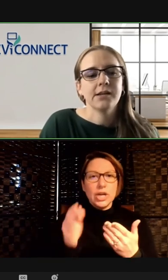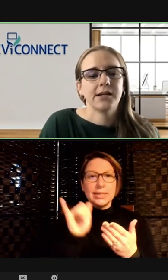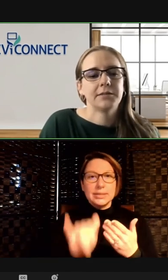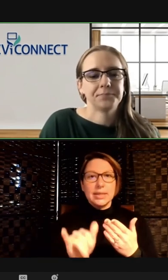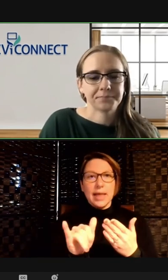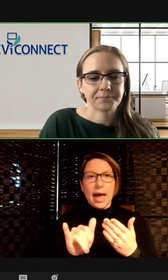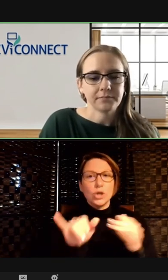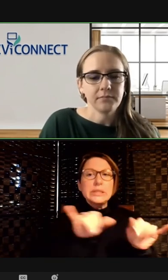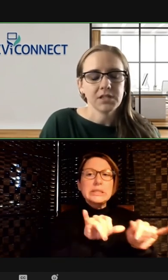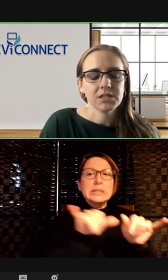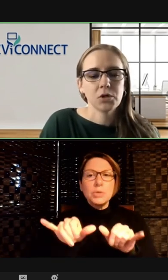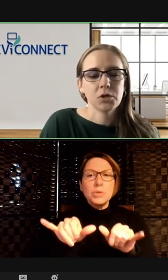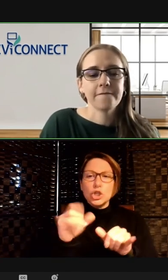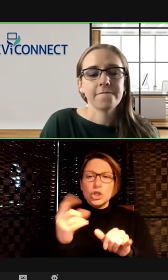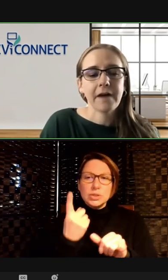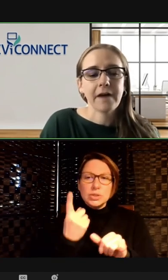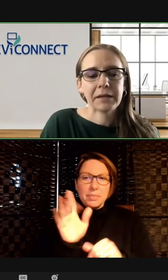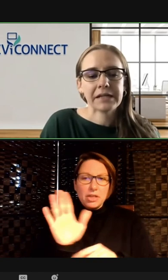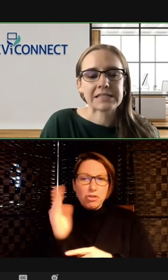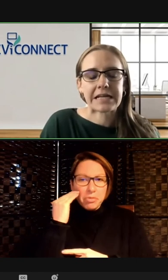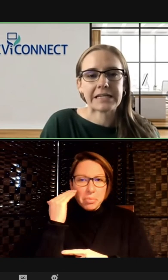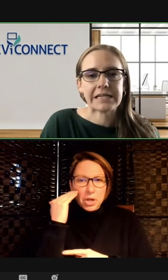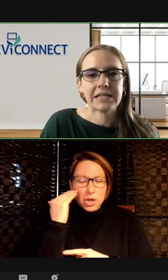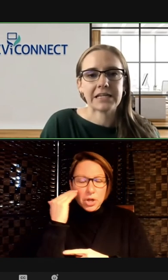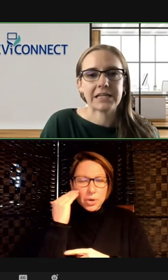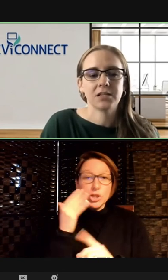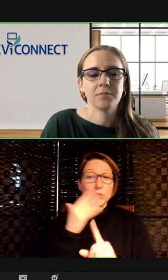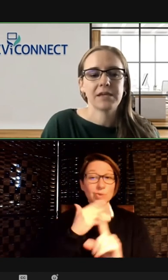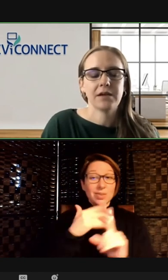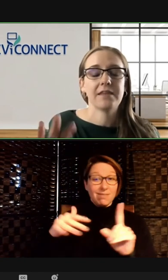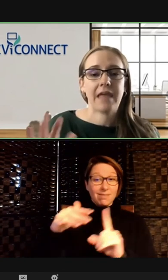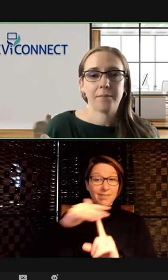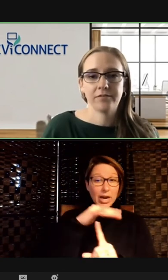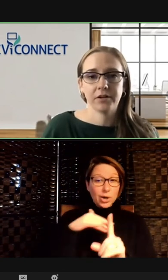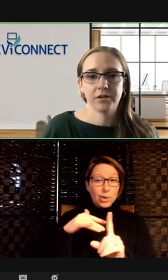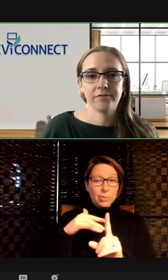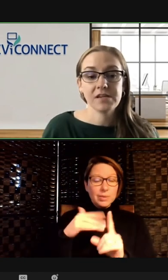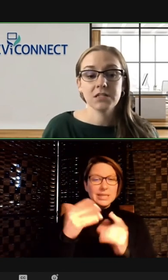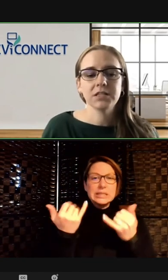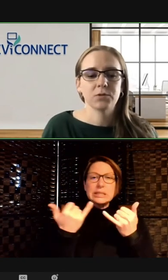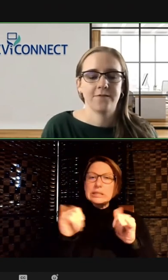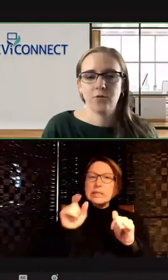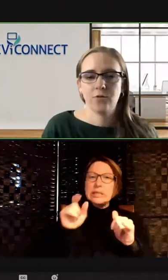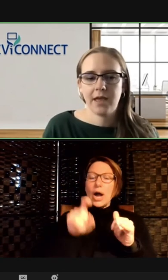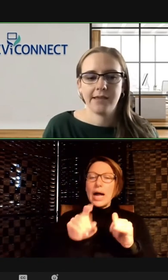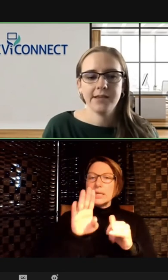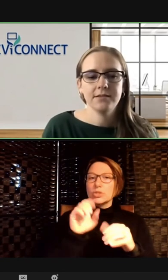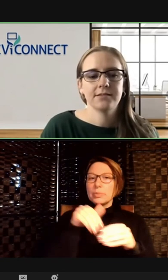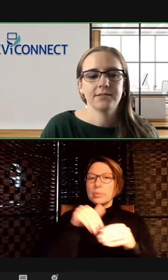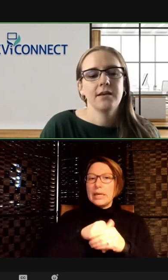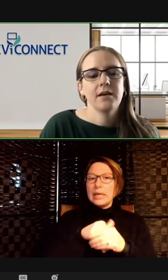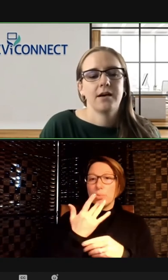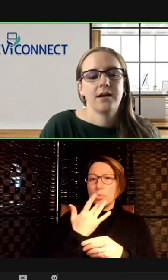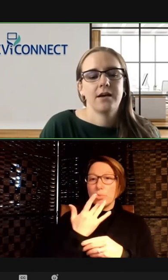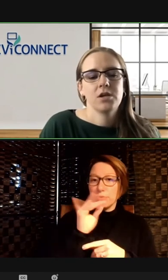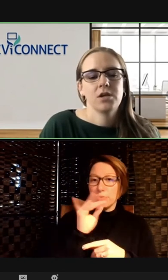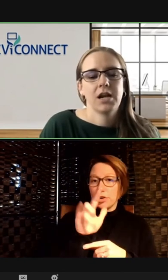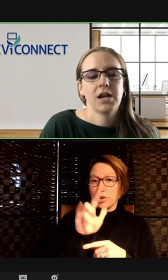targets. So your environment is likely needing to still be in that preferred field, whichever one that